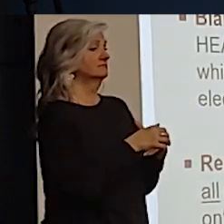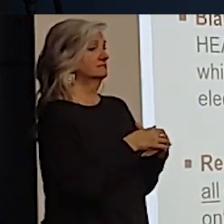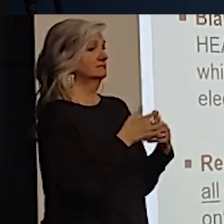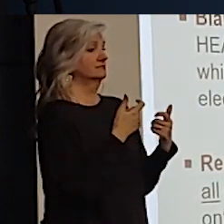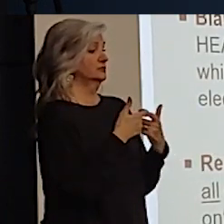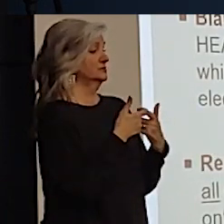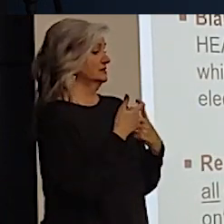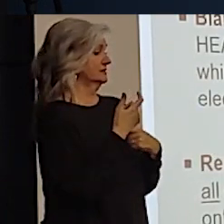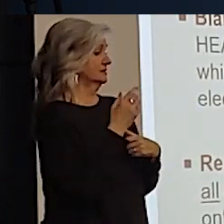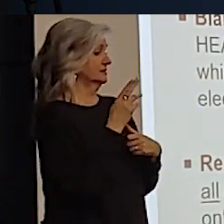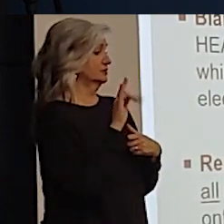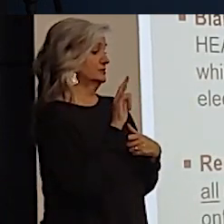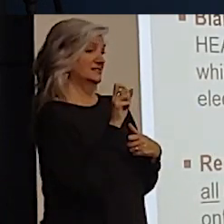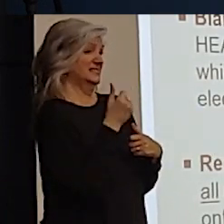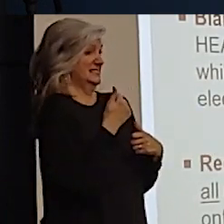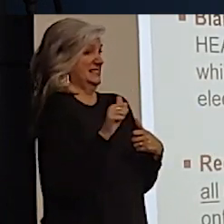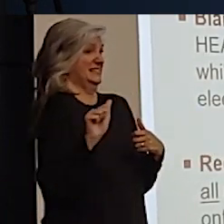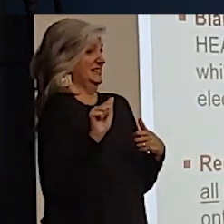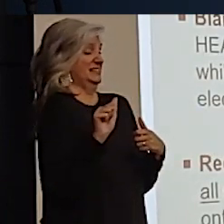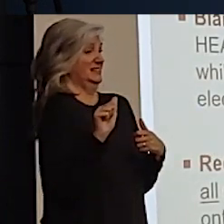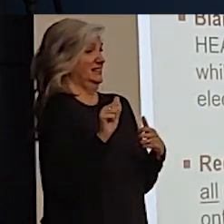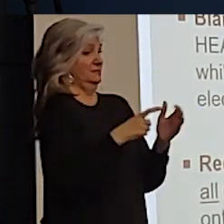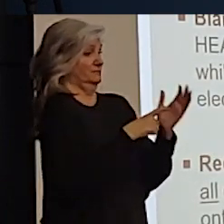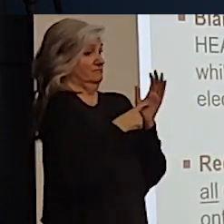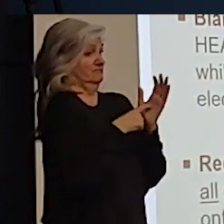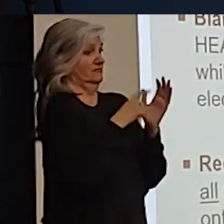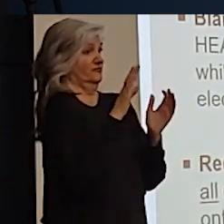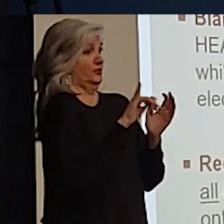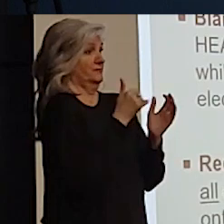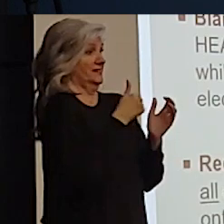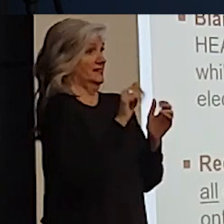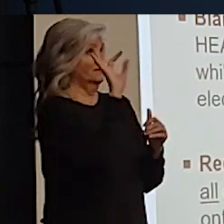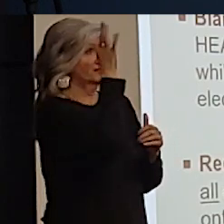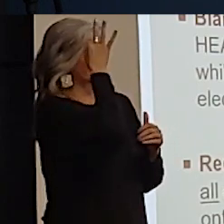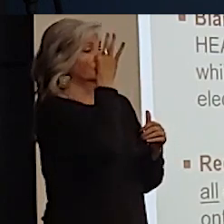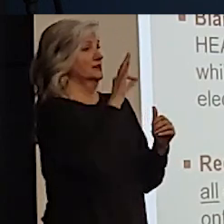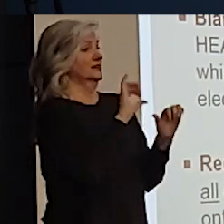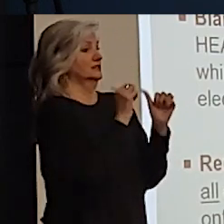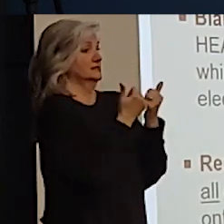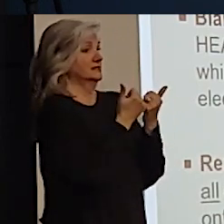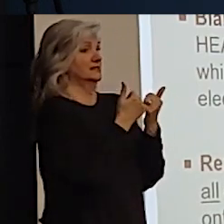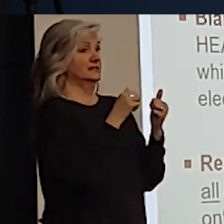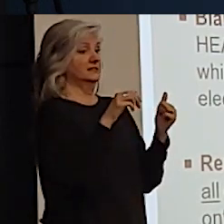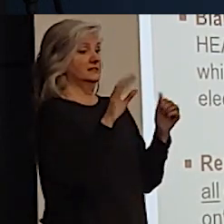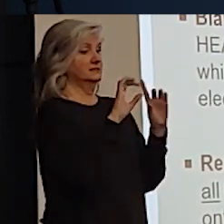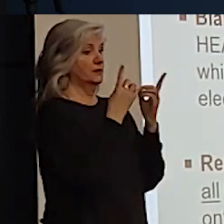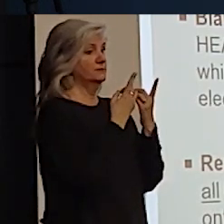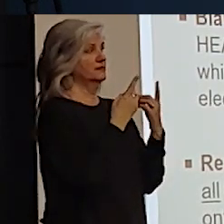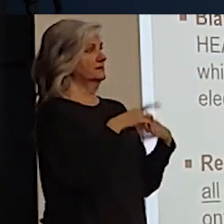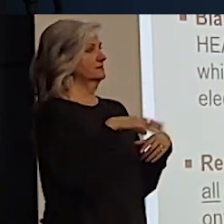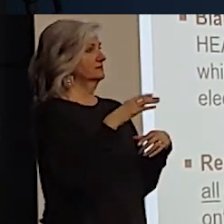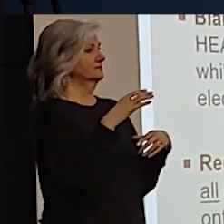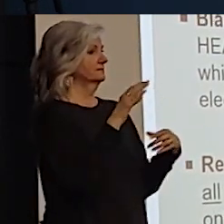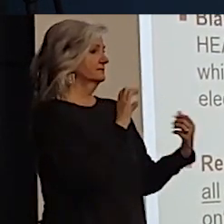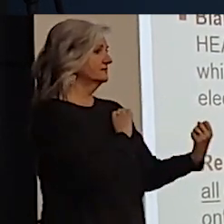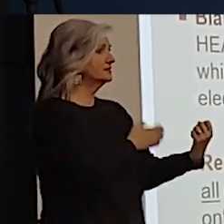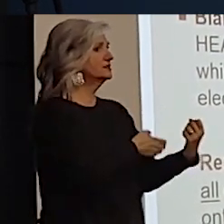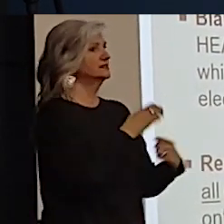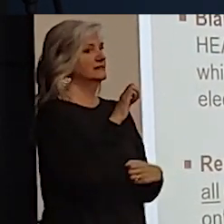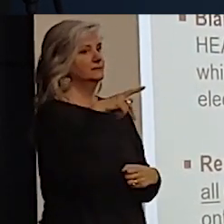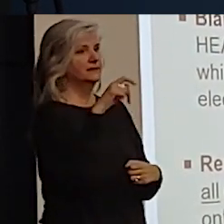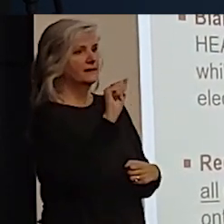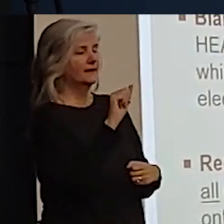utilities, any mandate from any federal agency, whether it's Department of Energy, the EPA,